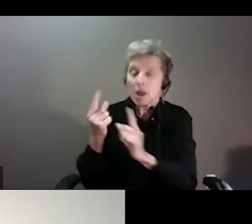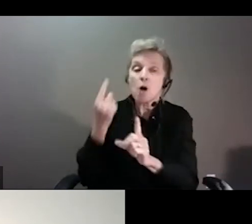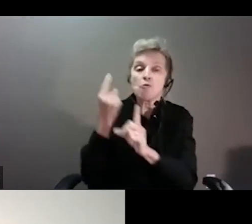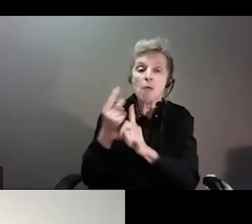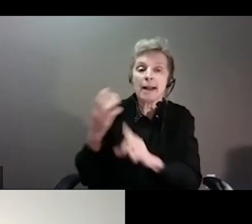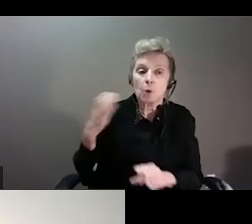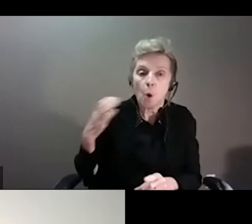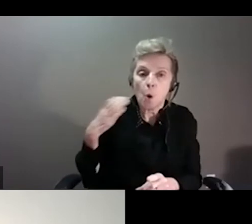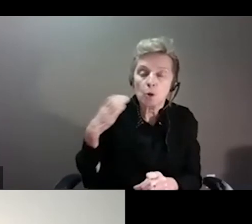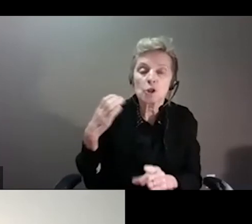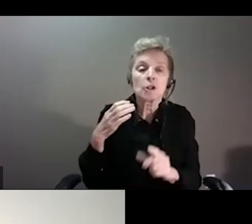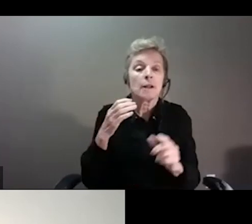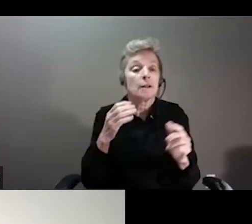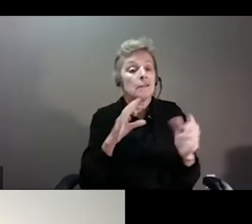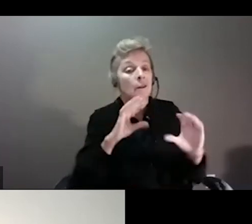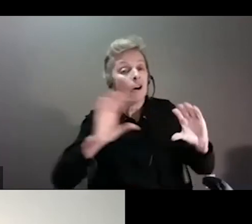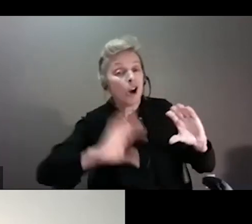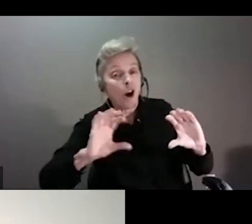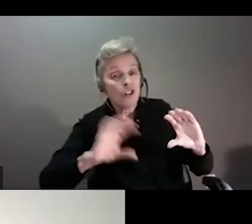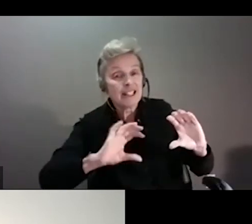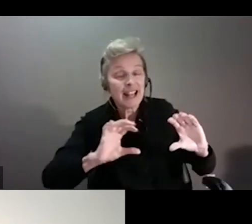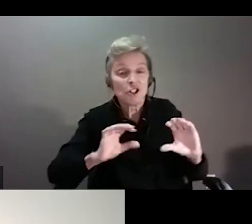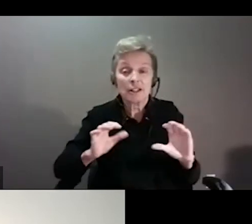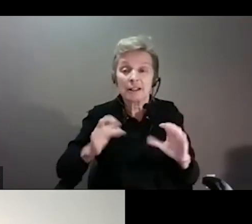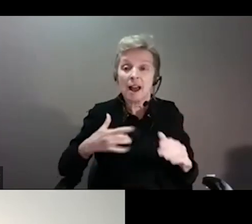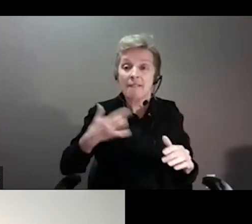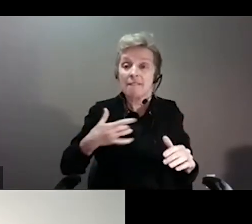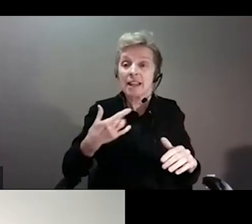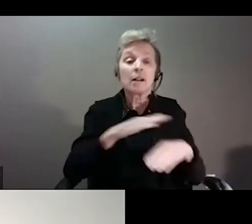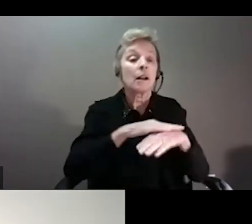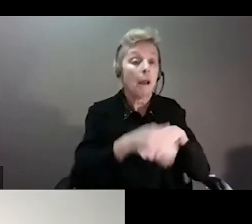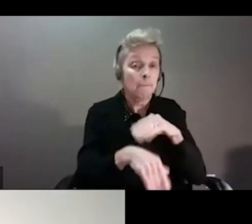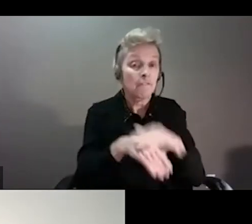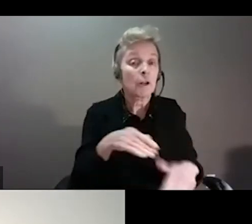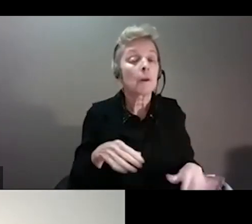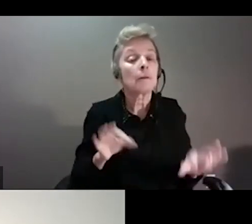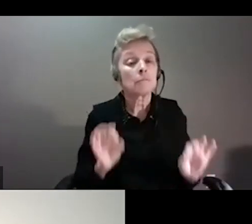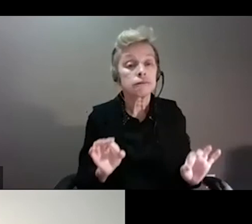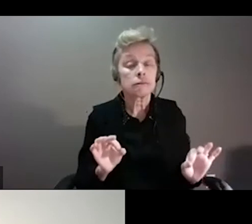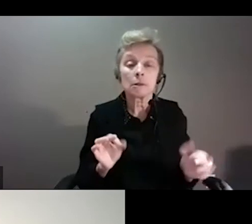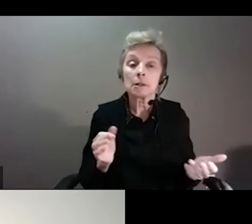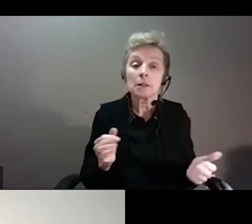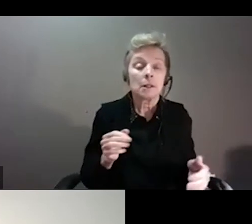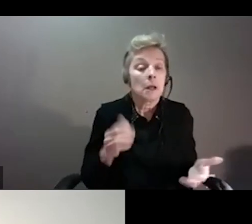these conversations in a way that you feel comfortable. And again, I would say the same thing to you. Like, I don't